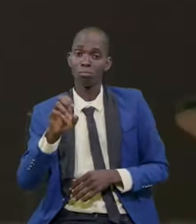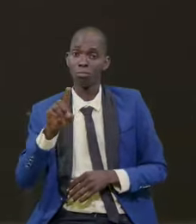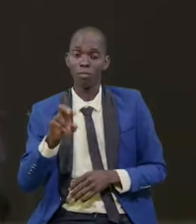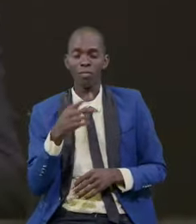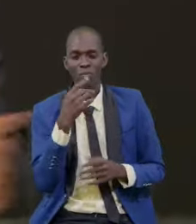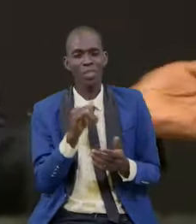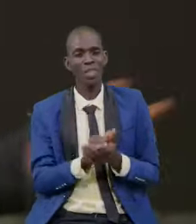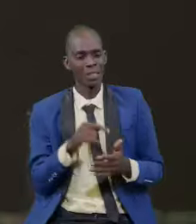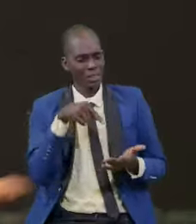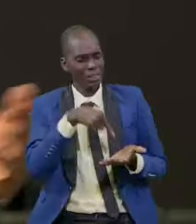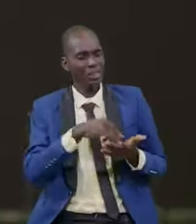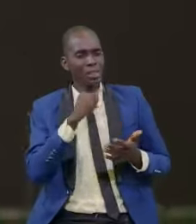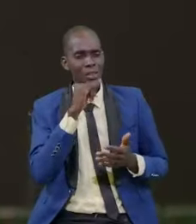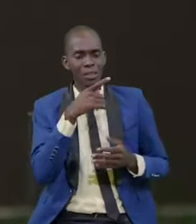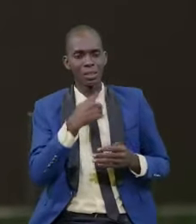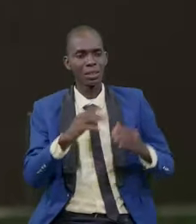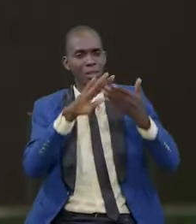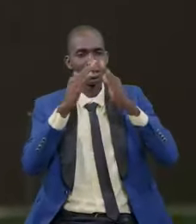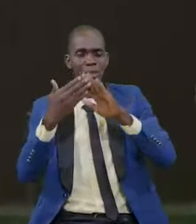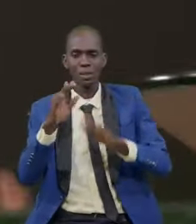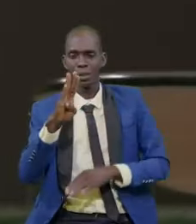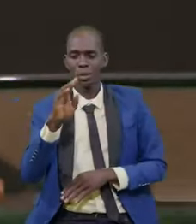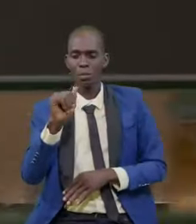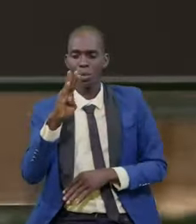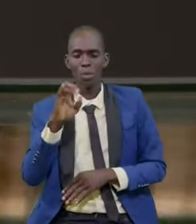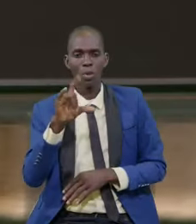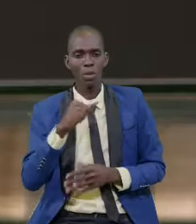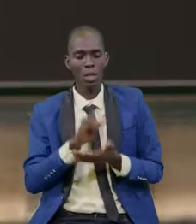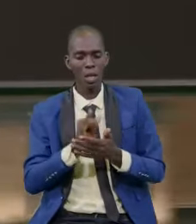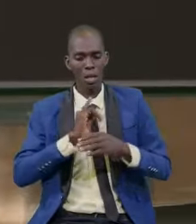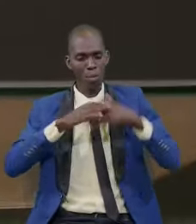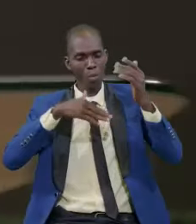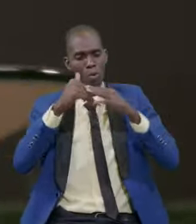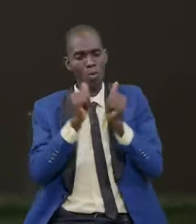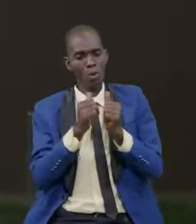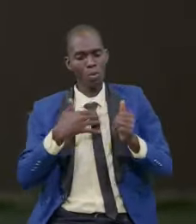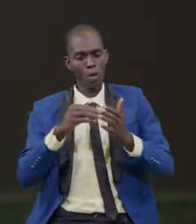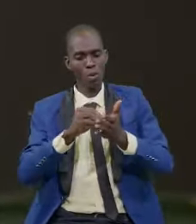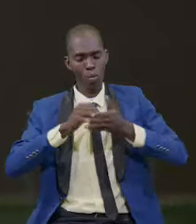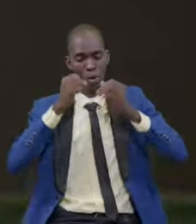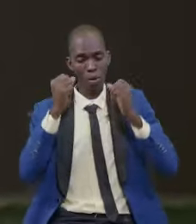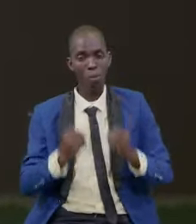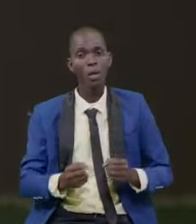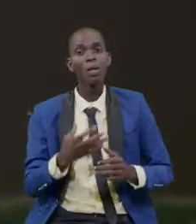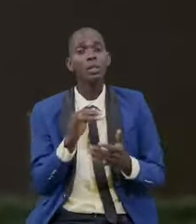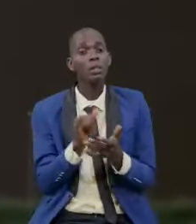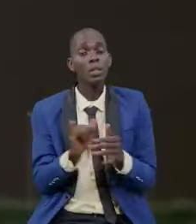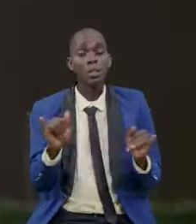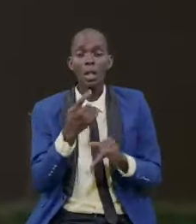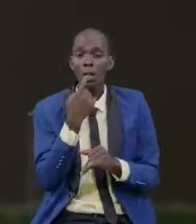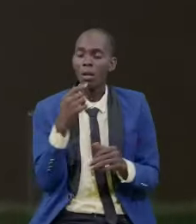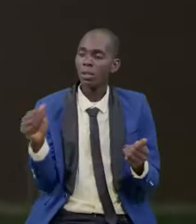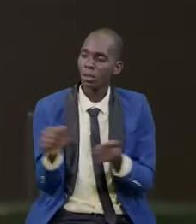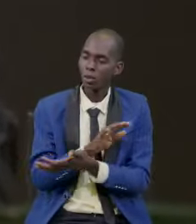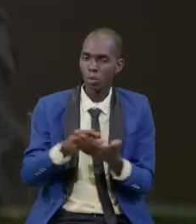same tongue that wrecked and ruined Absalom. It is the same tongue that destroyed Ahithophel. It is